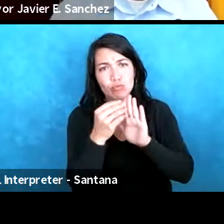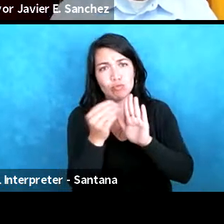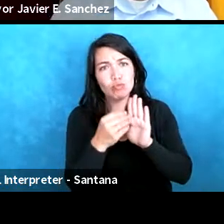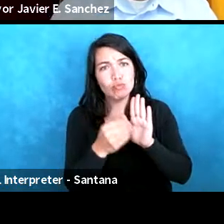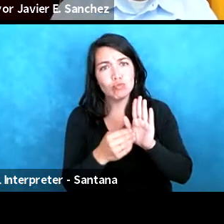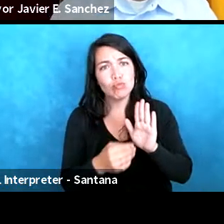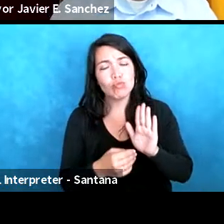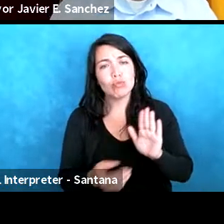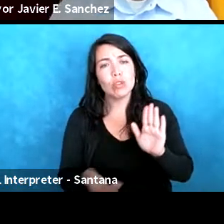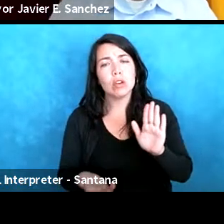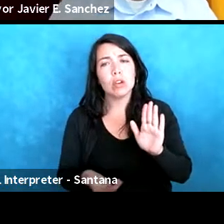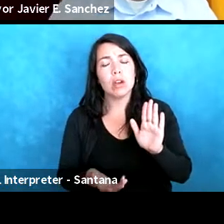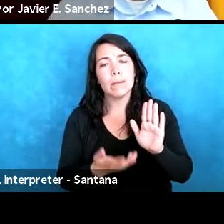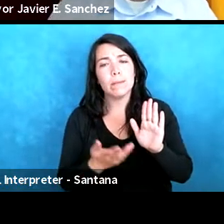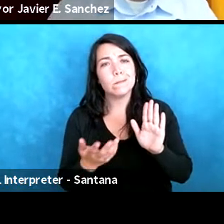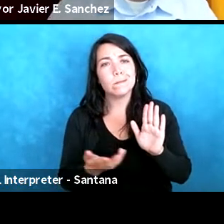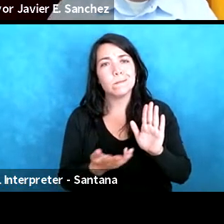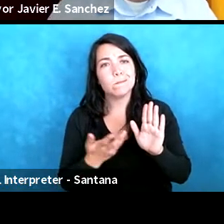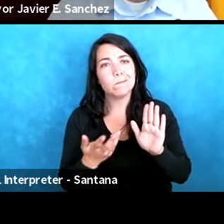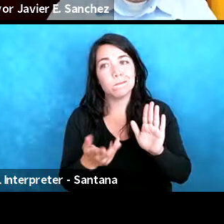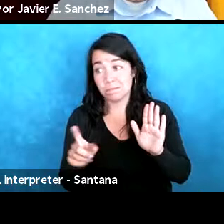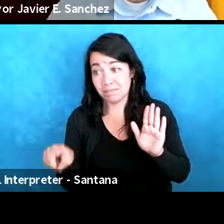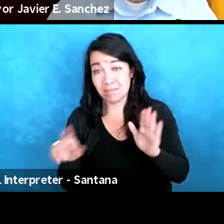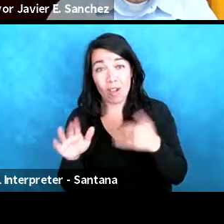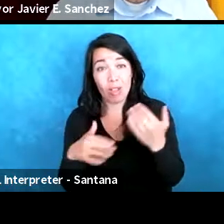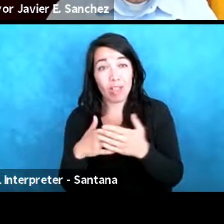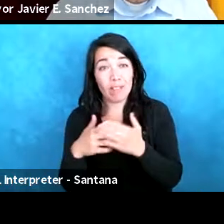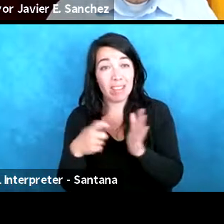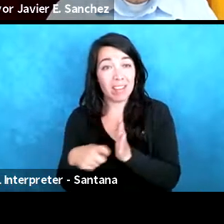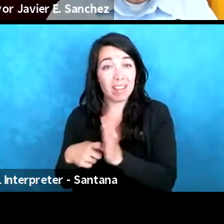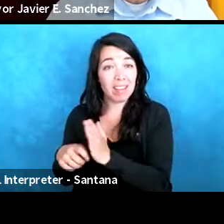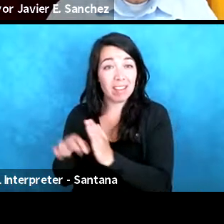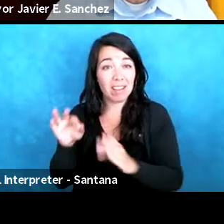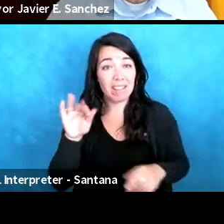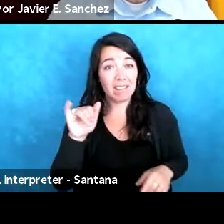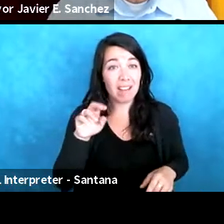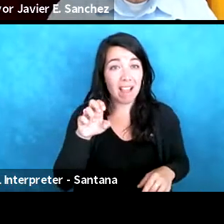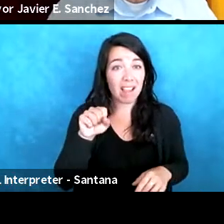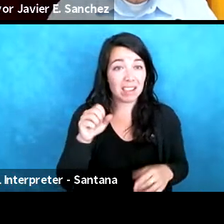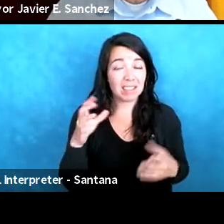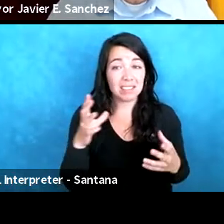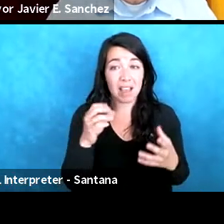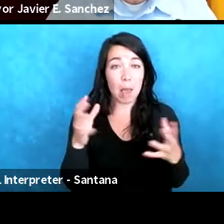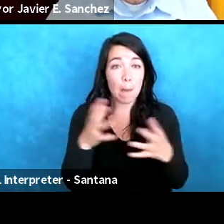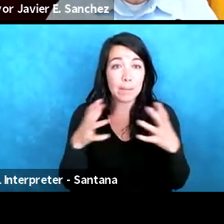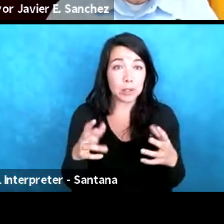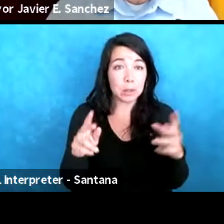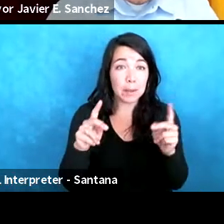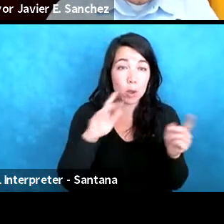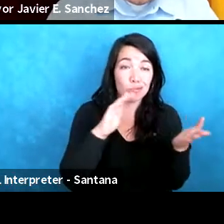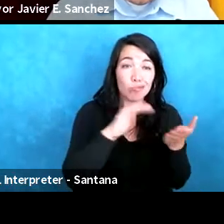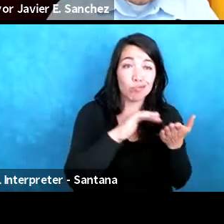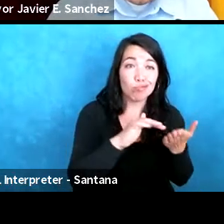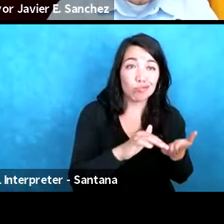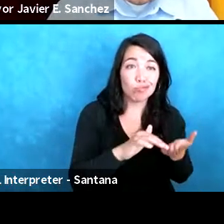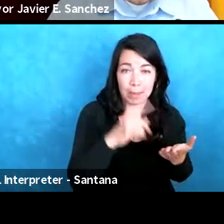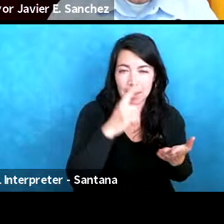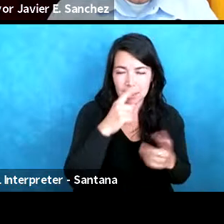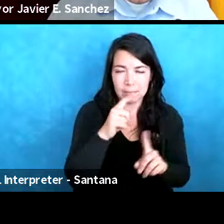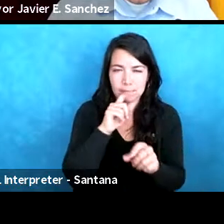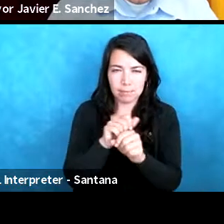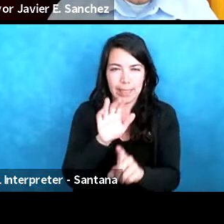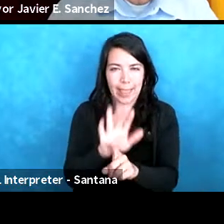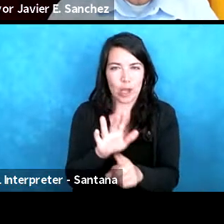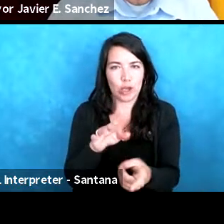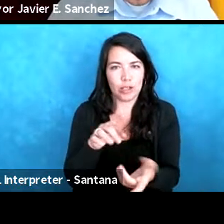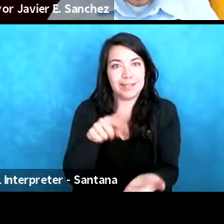those fines and the amount that's being worked off? Because it's basically, they're going to be working off a debt, correct? And